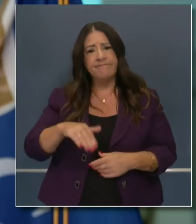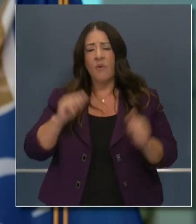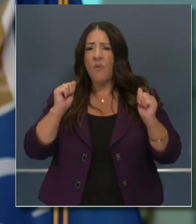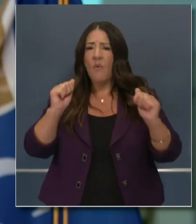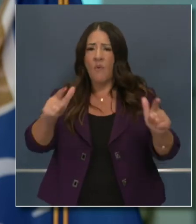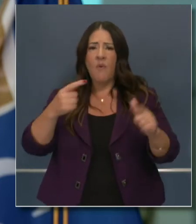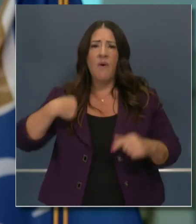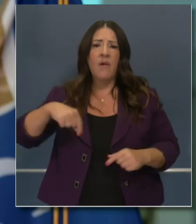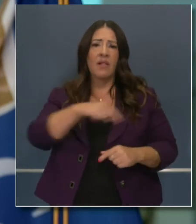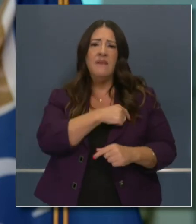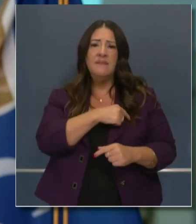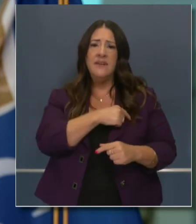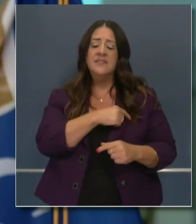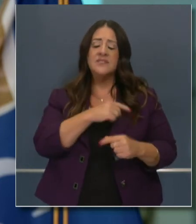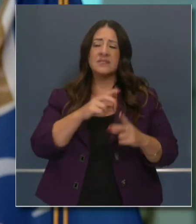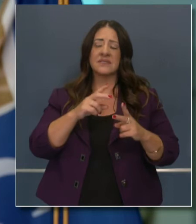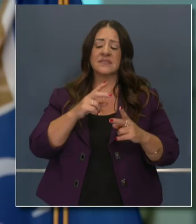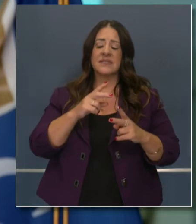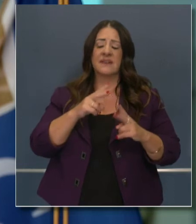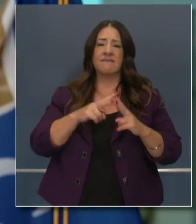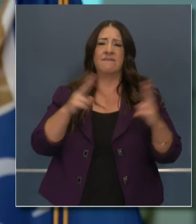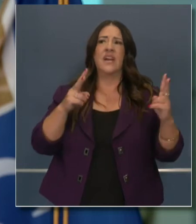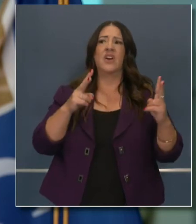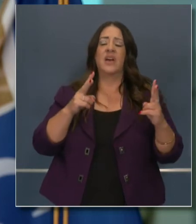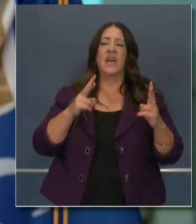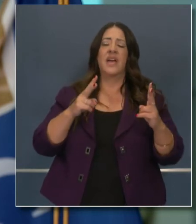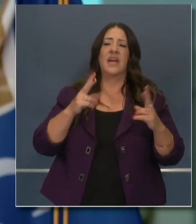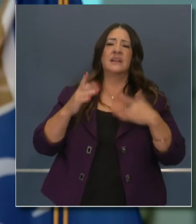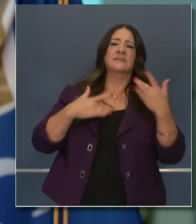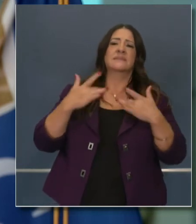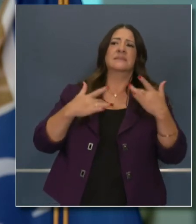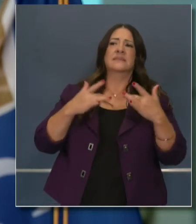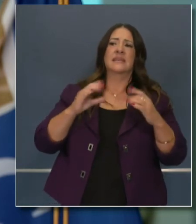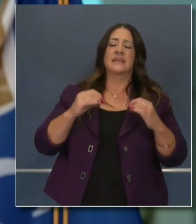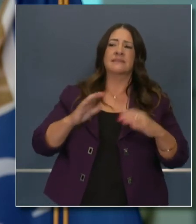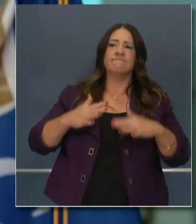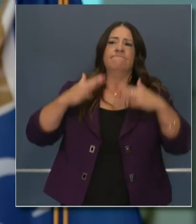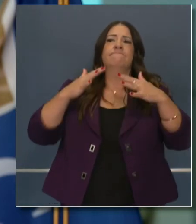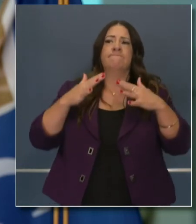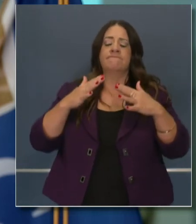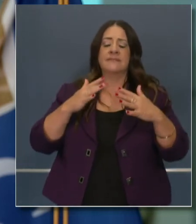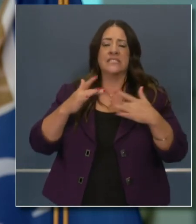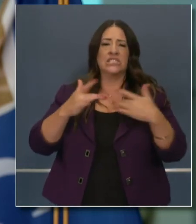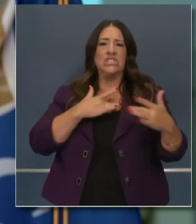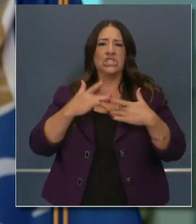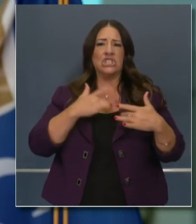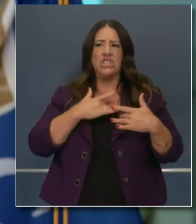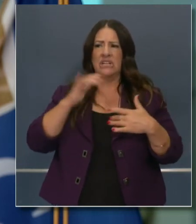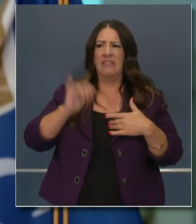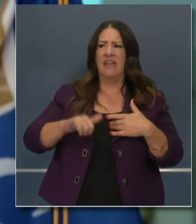us are anxious, at least those of us that share concerns about the stacking of